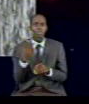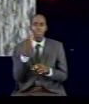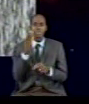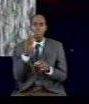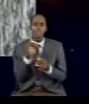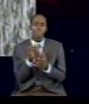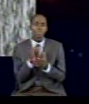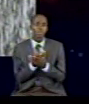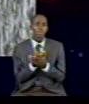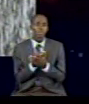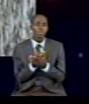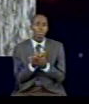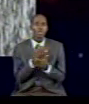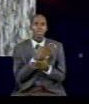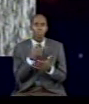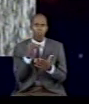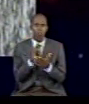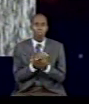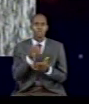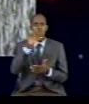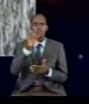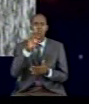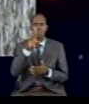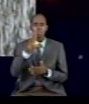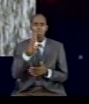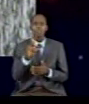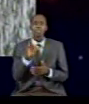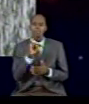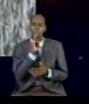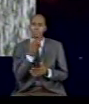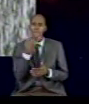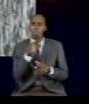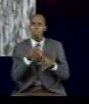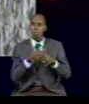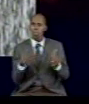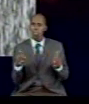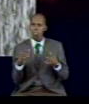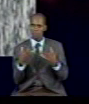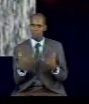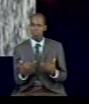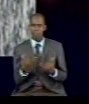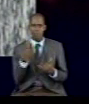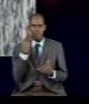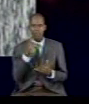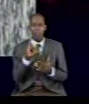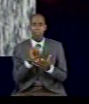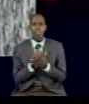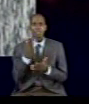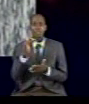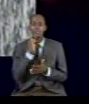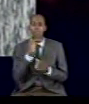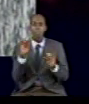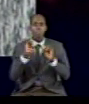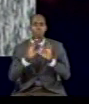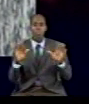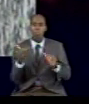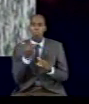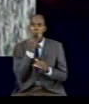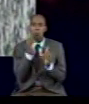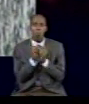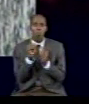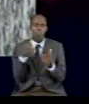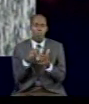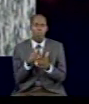he said, of course, he could see it from here, but from what he's seeing, there's nothing wrong with it, that everything is fine, that I should just give